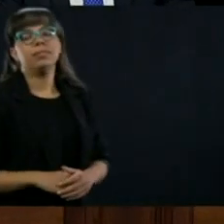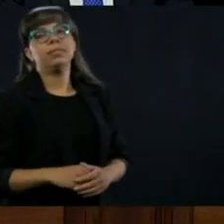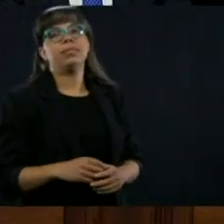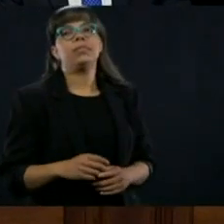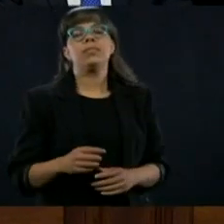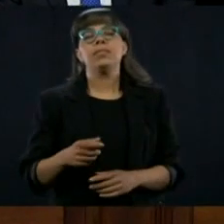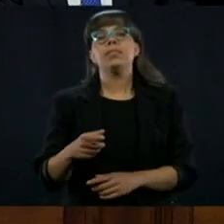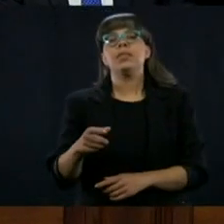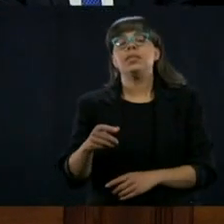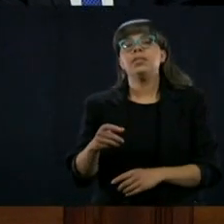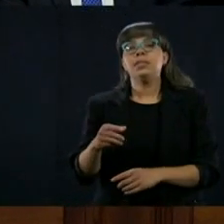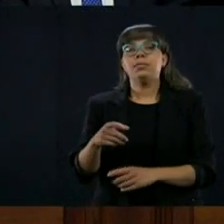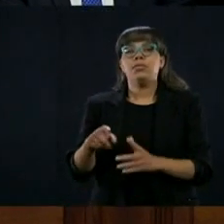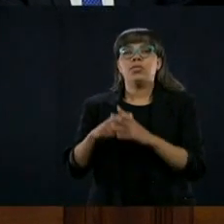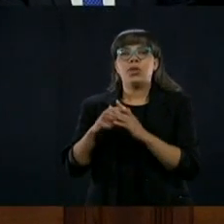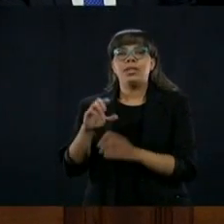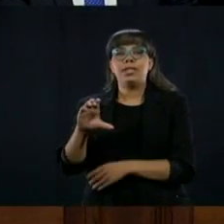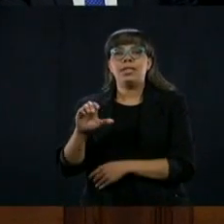Good afternoon.